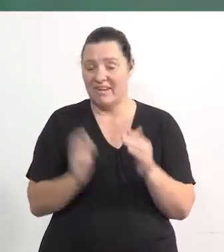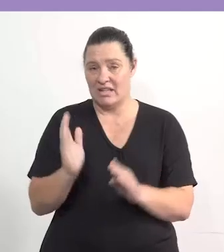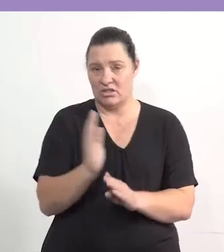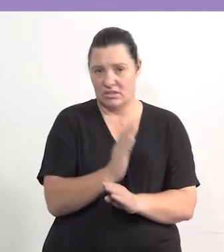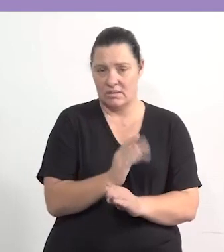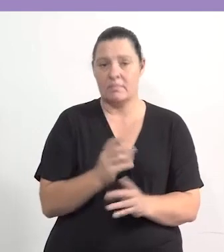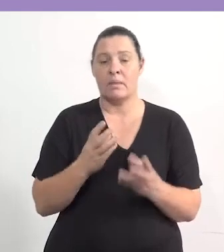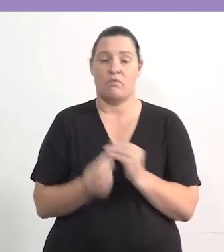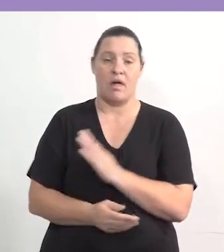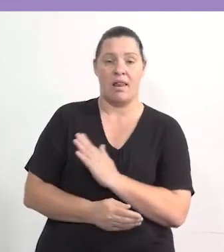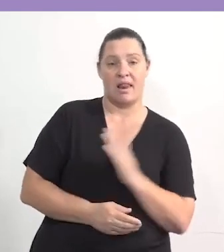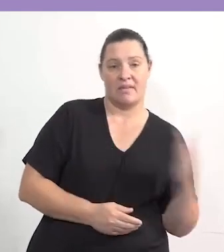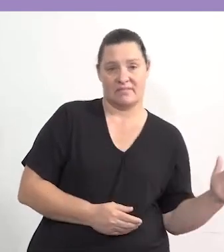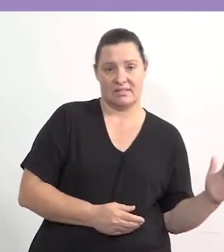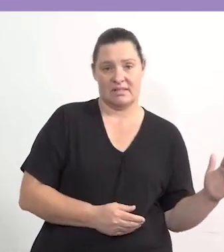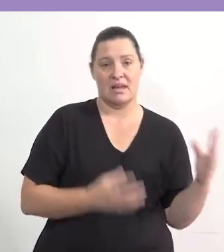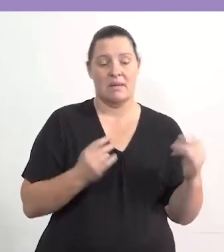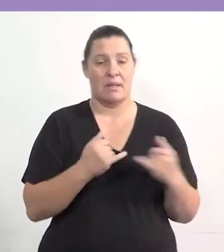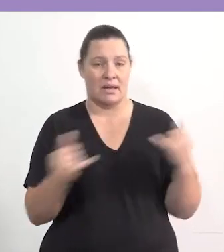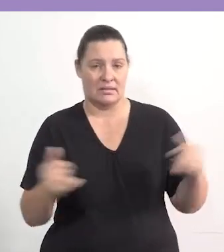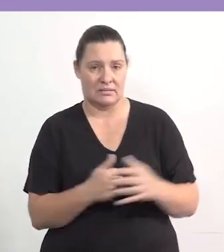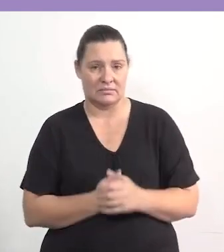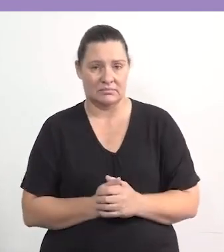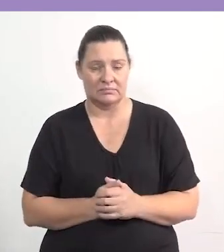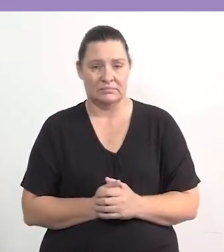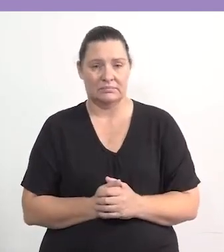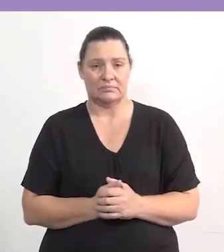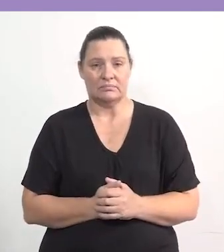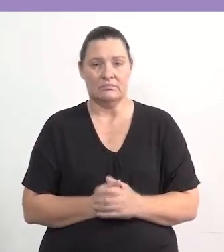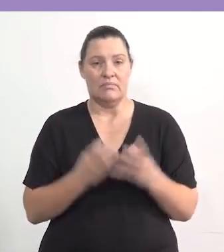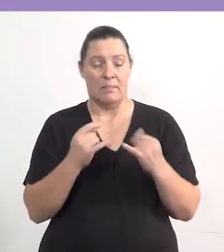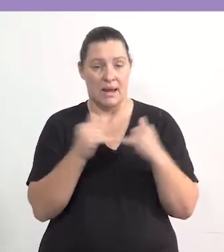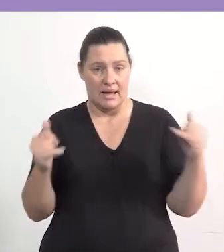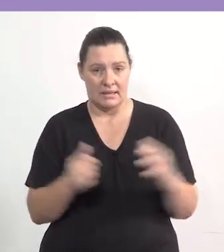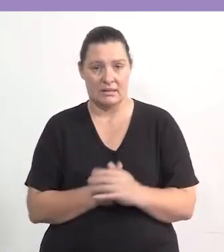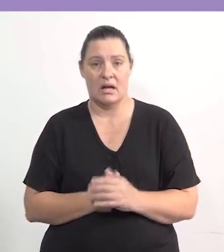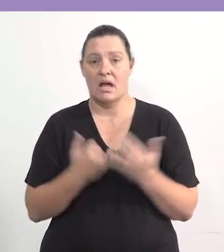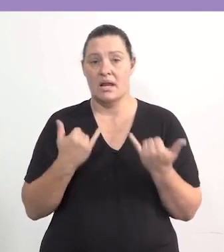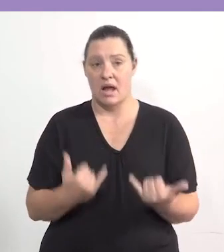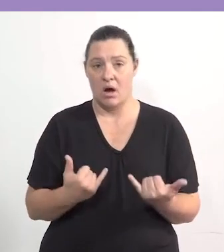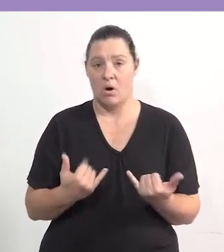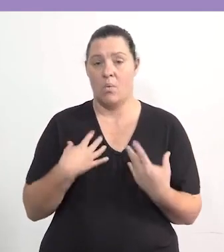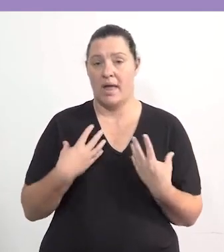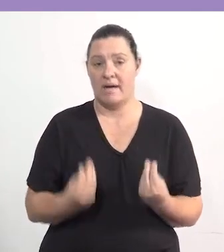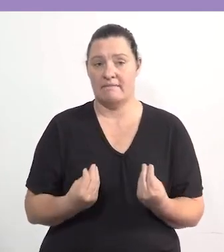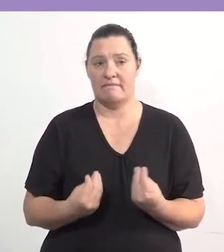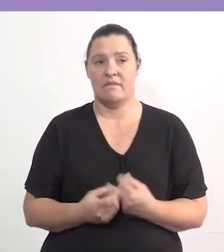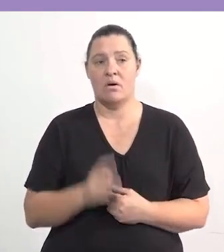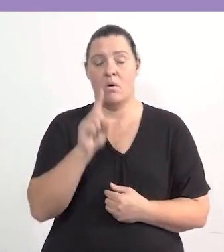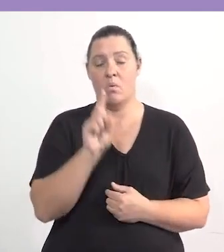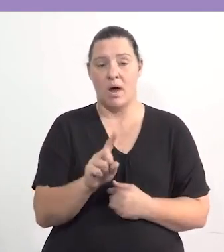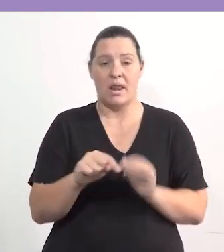integers, we move to the left on the number line. So here's the number line. So if we have